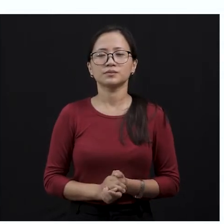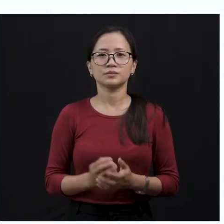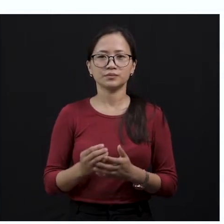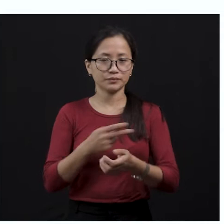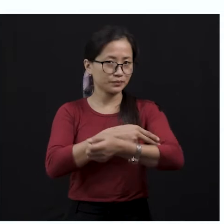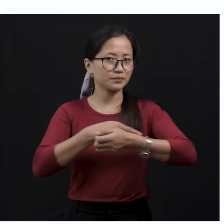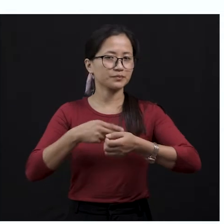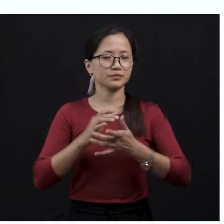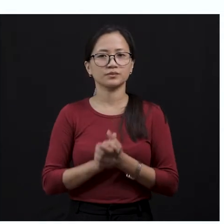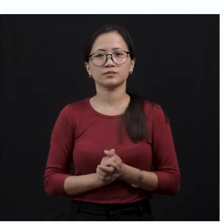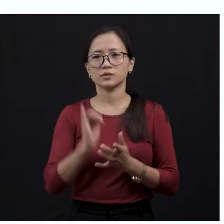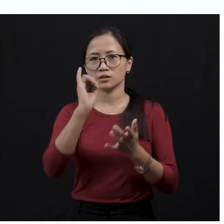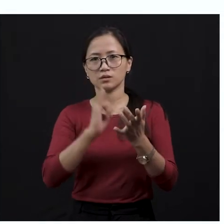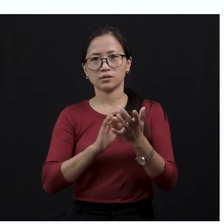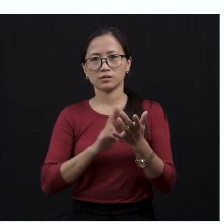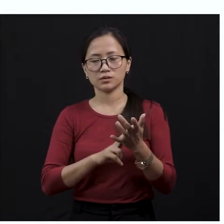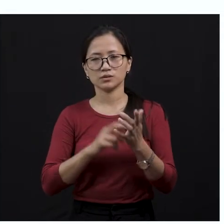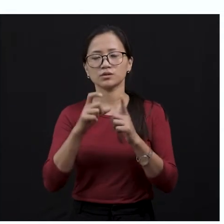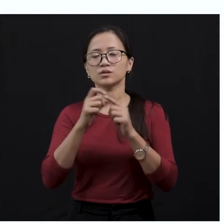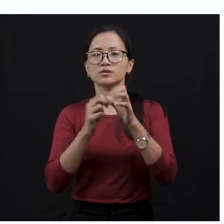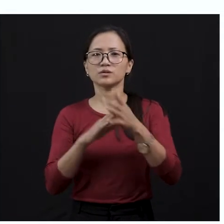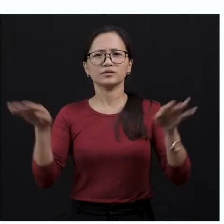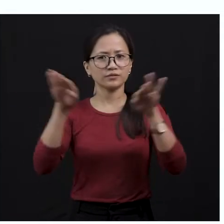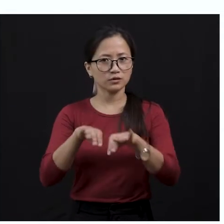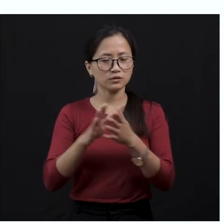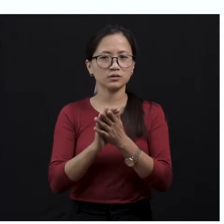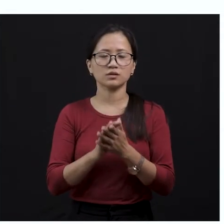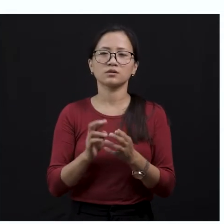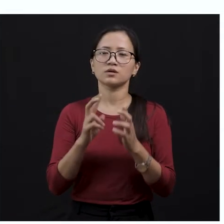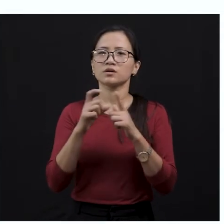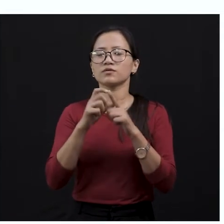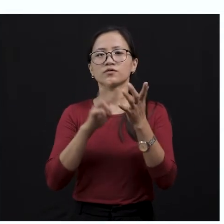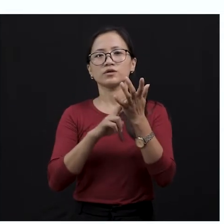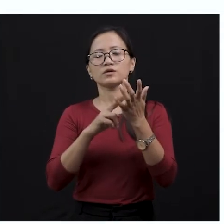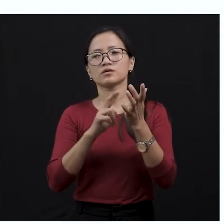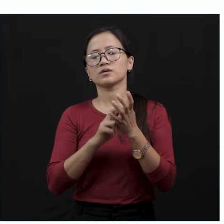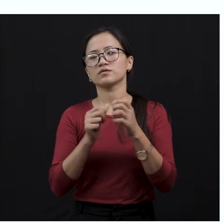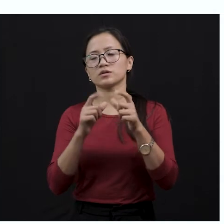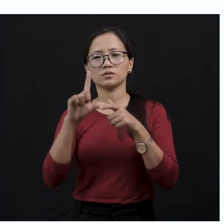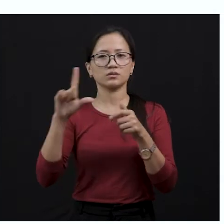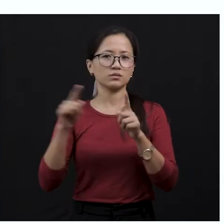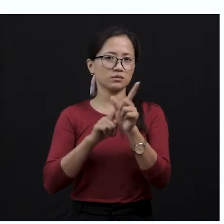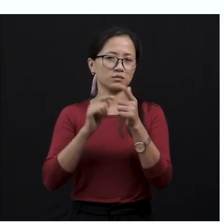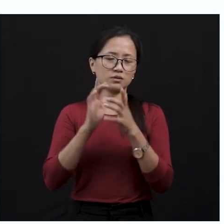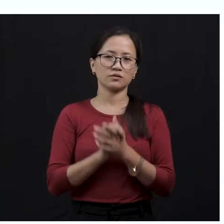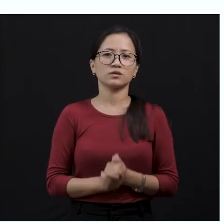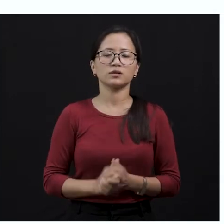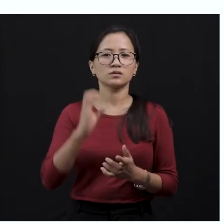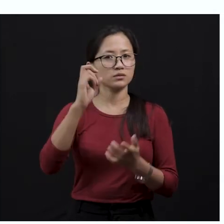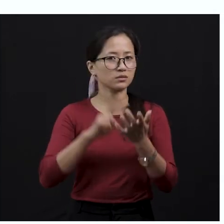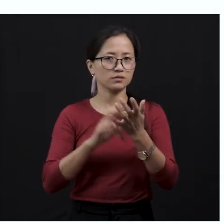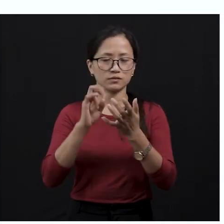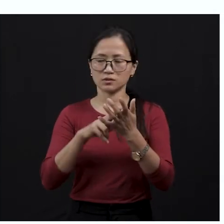was named as the Indus Valley civilization. And in this civilization, there